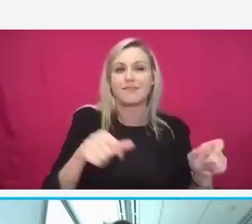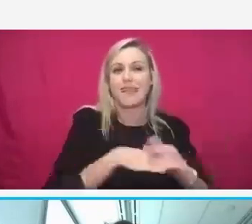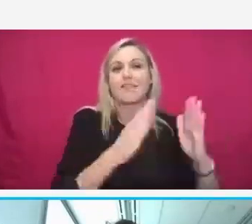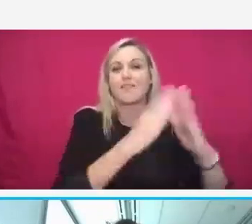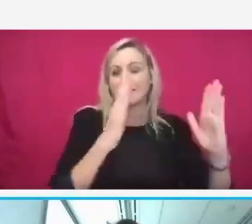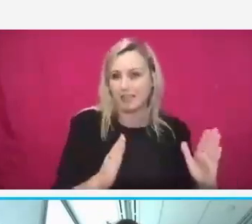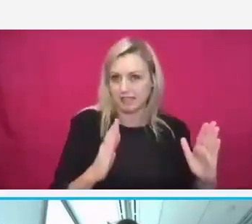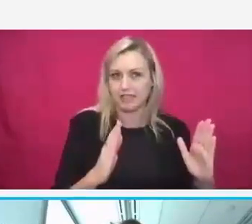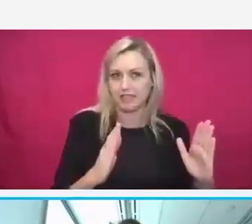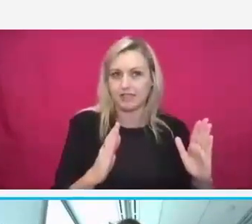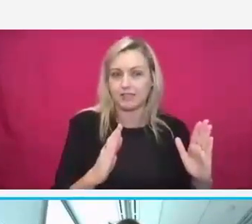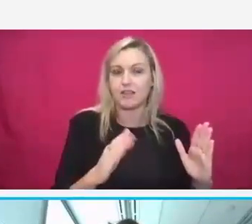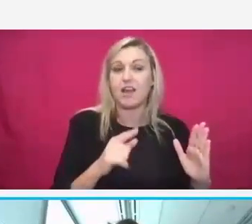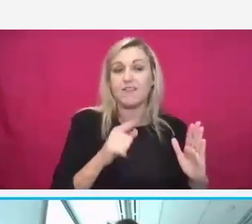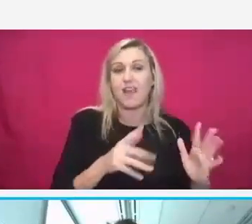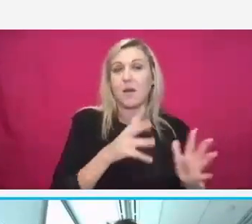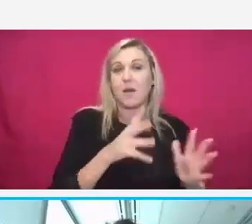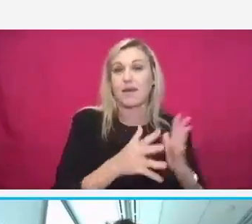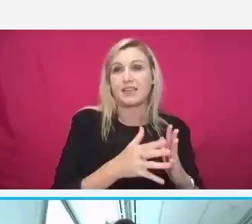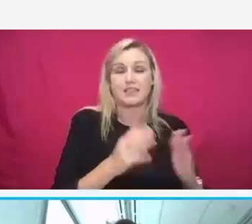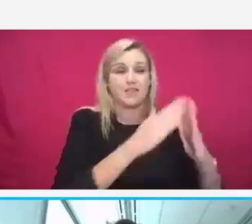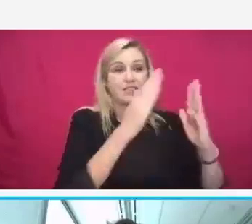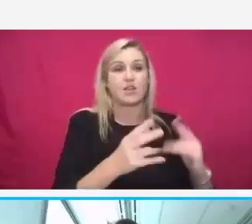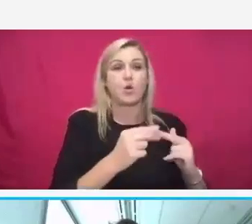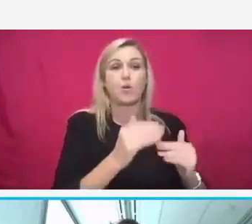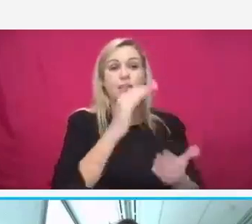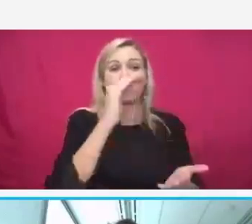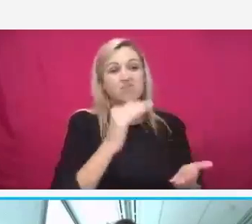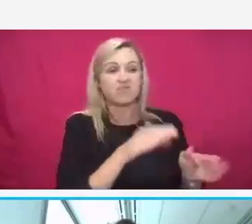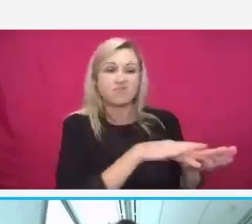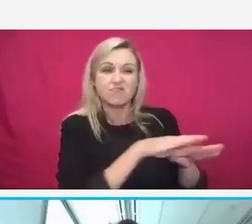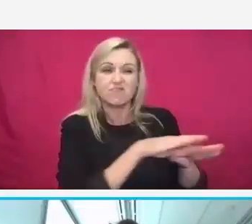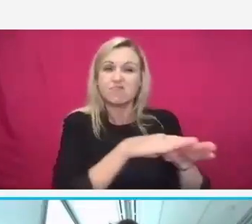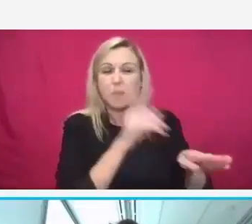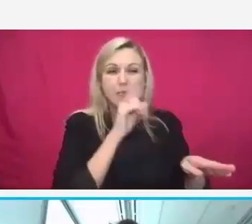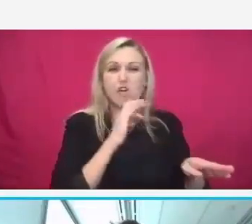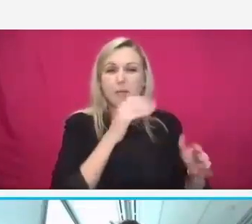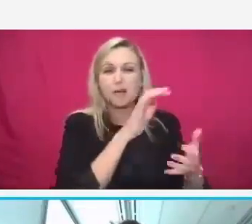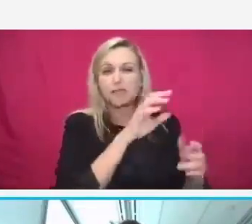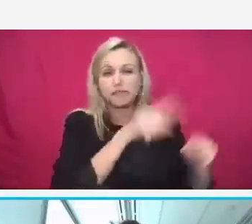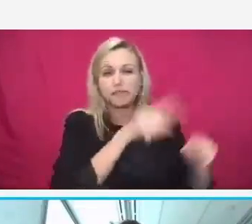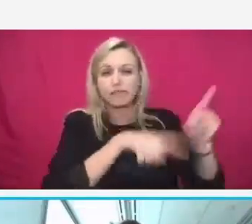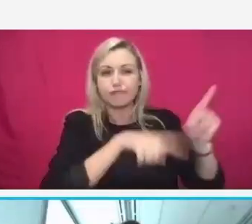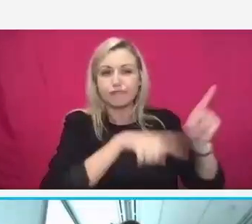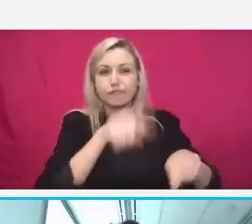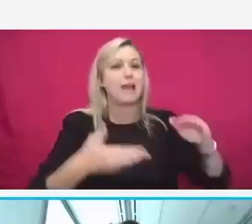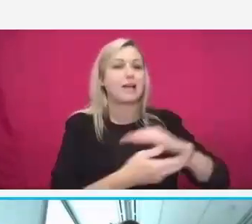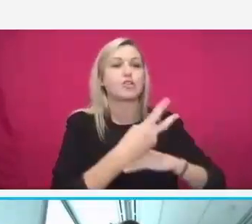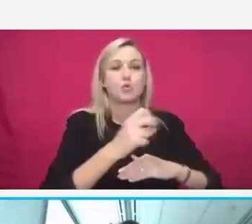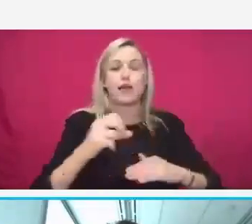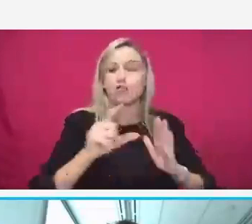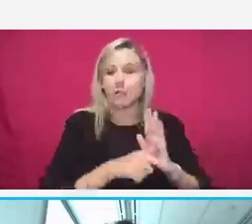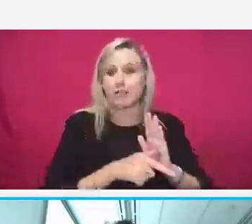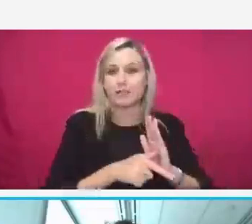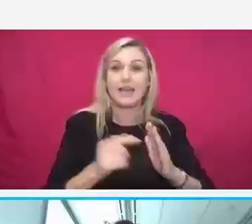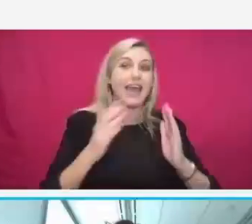facility. In practice, this means that facilities with a low case mix will be required to deliver less than 200 minutes, and for facilities